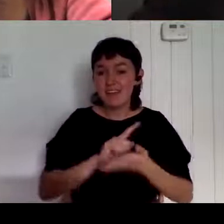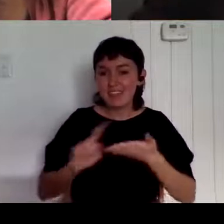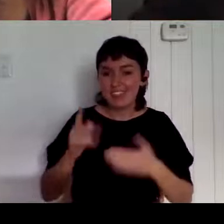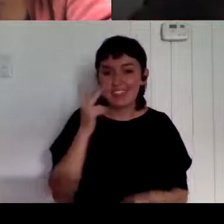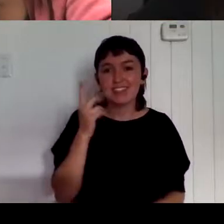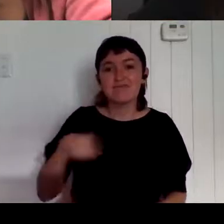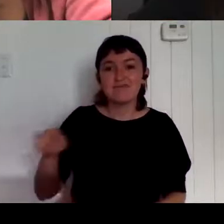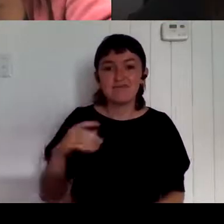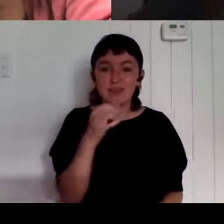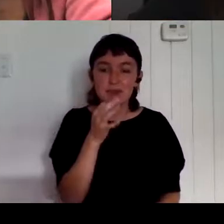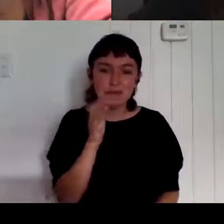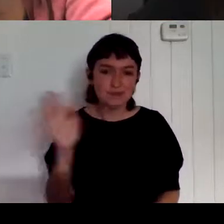everyone. Thanks.